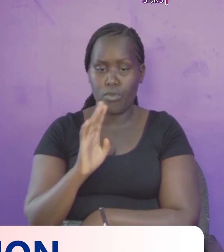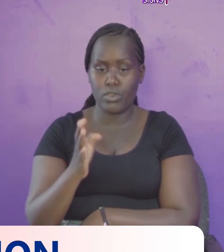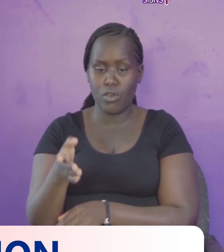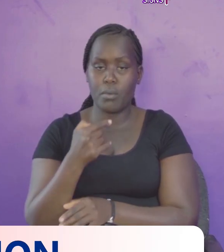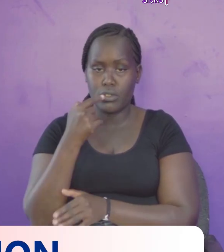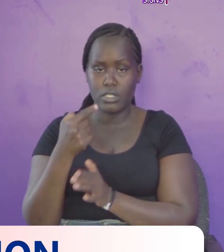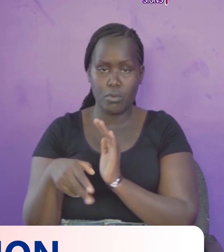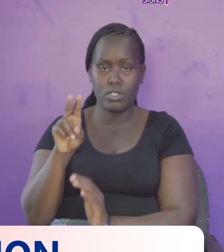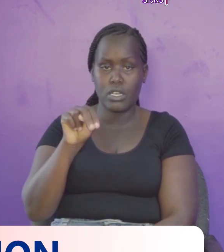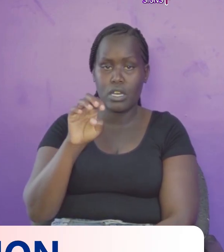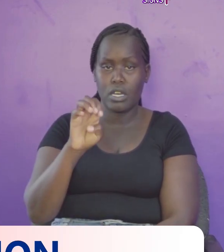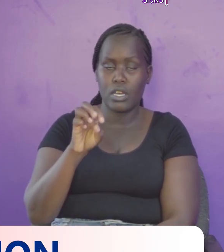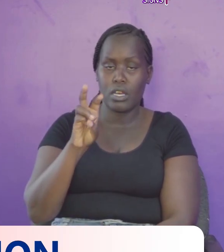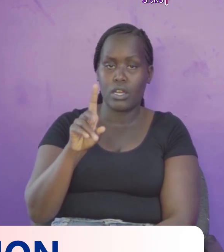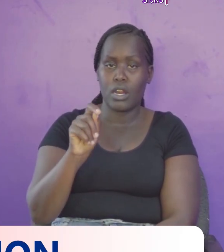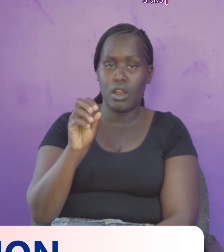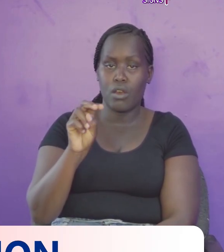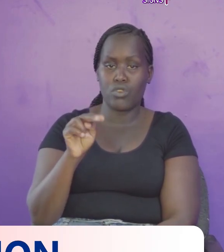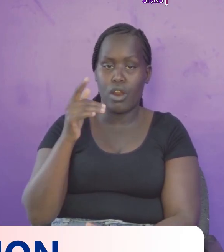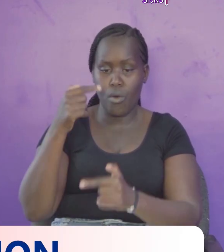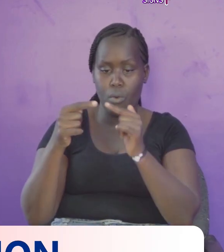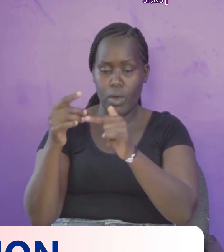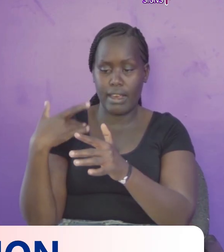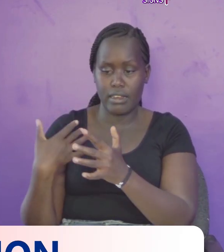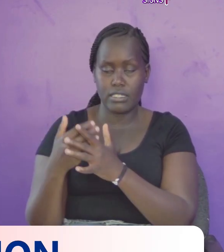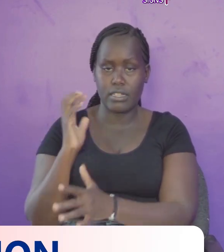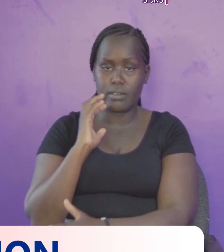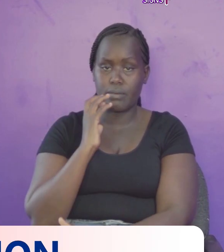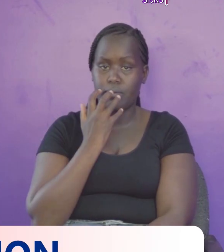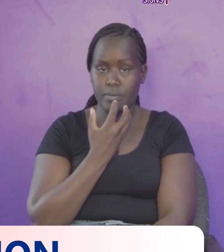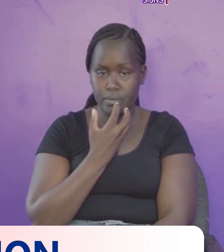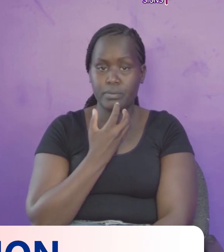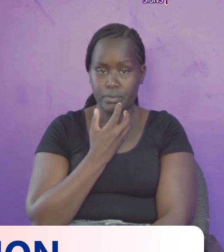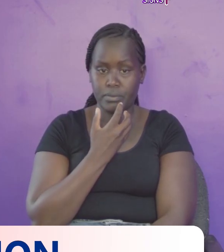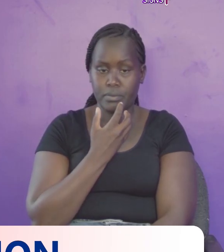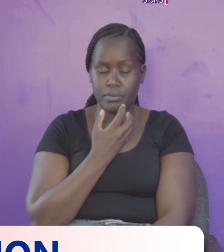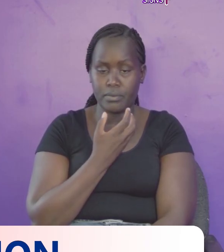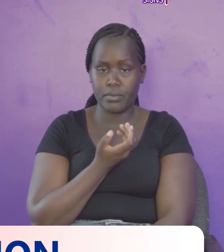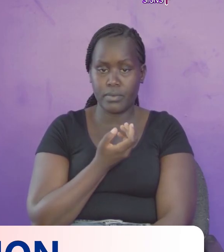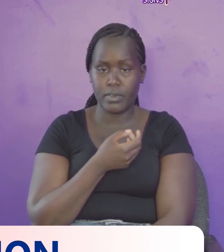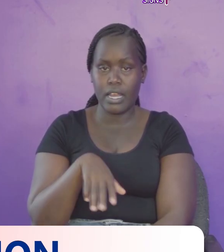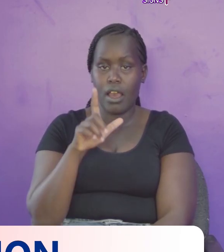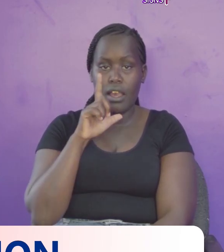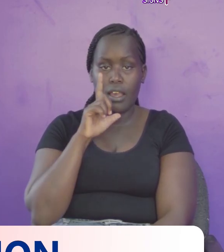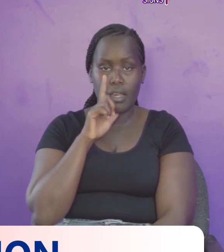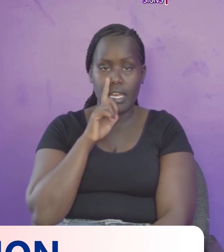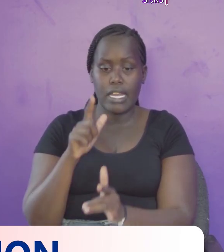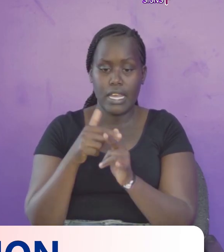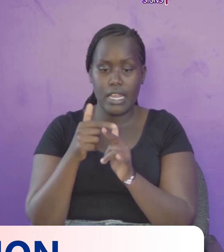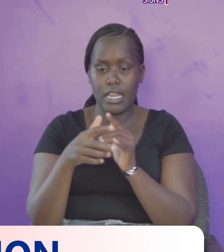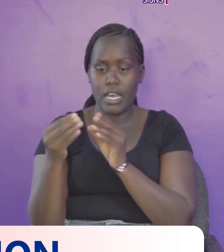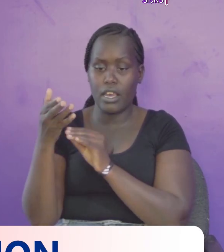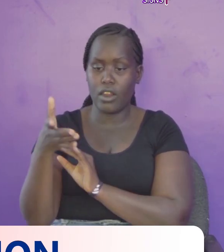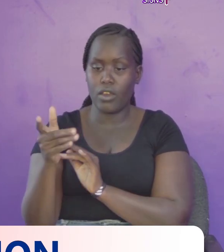Newton Karish was winning until Rigathi Gachagua, until Kithure Kindiki akaenda pale